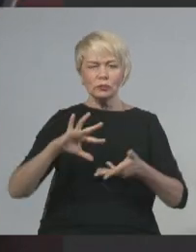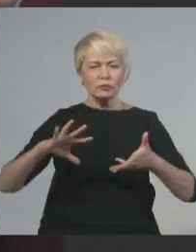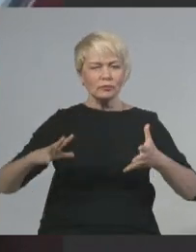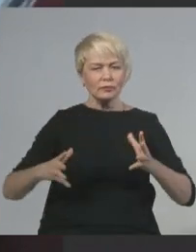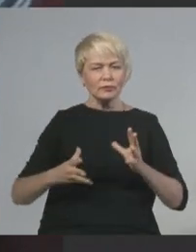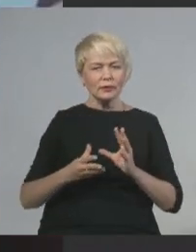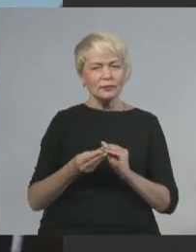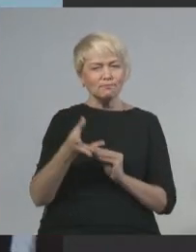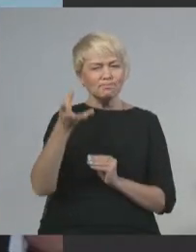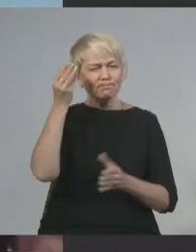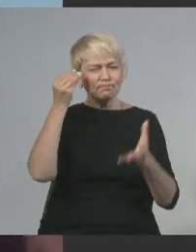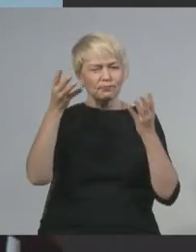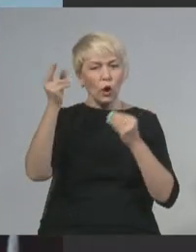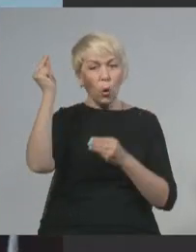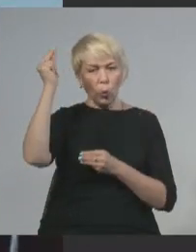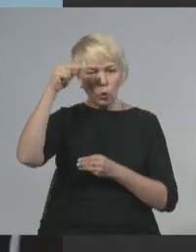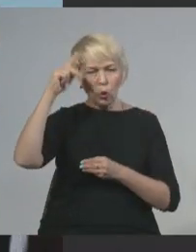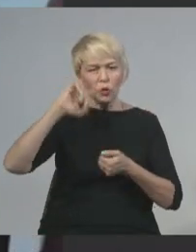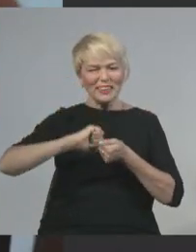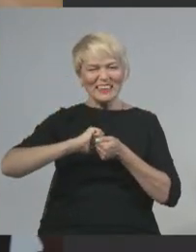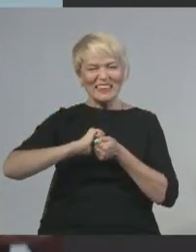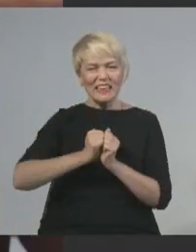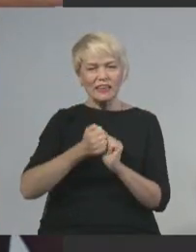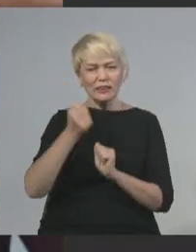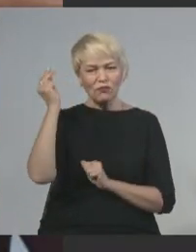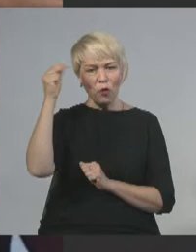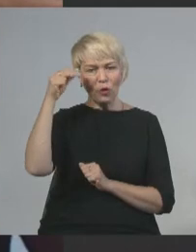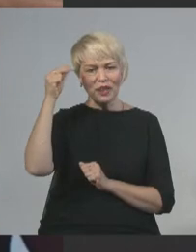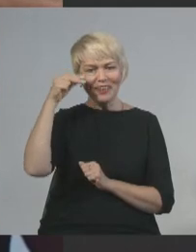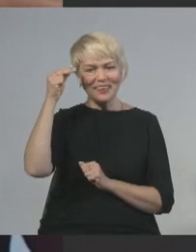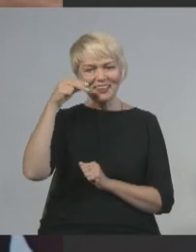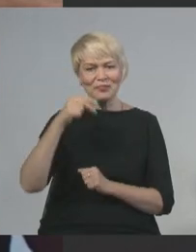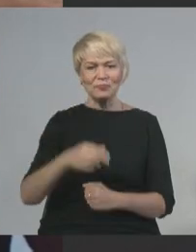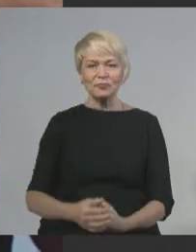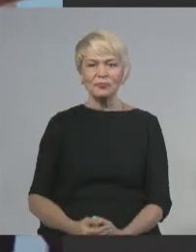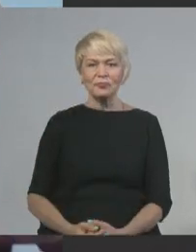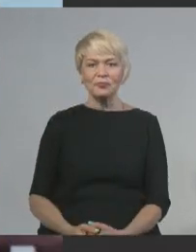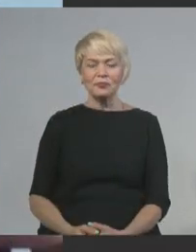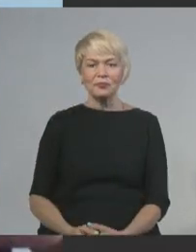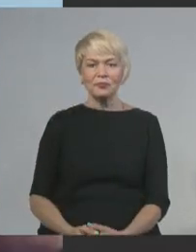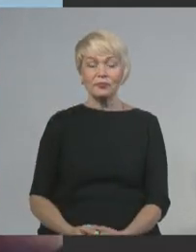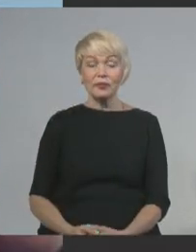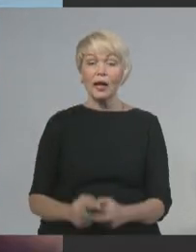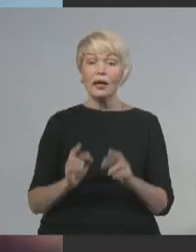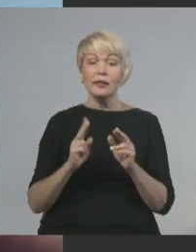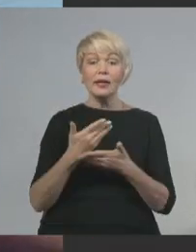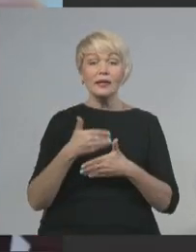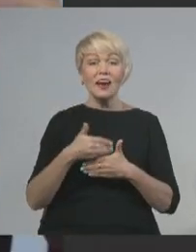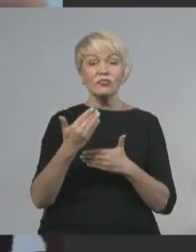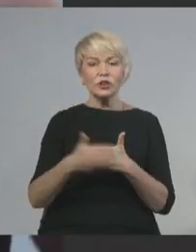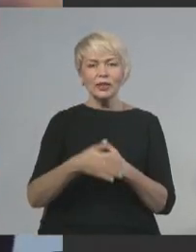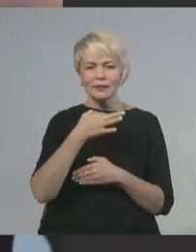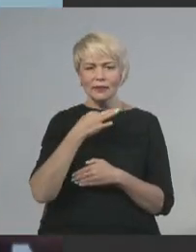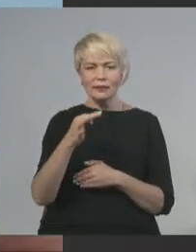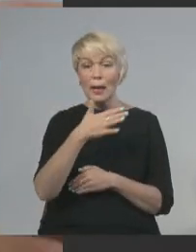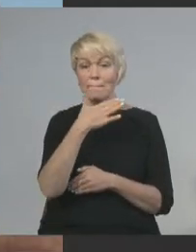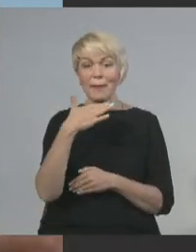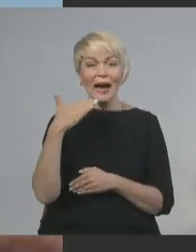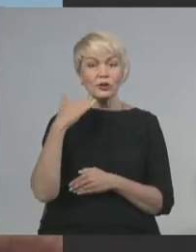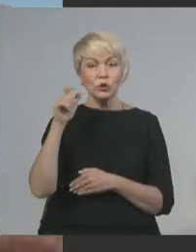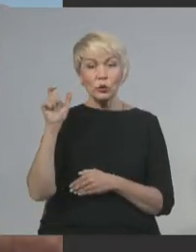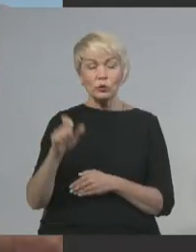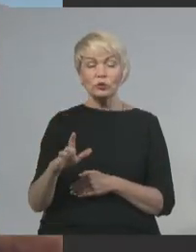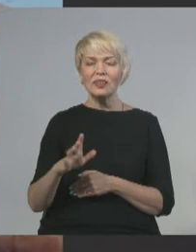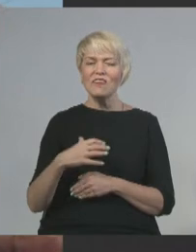so in this moments people and as i say that it was really important to uh public information